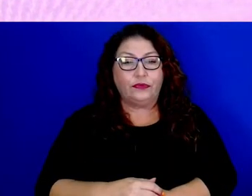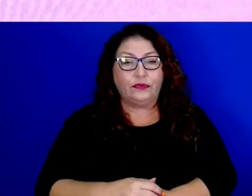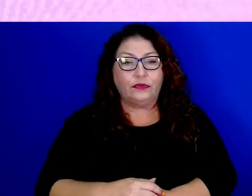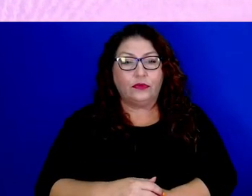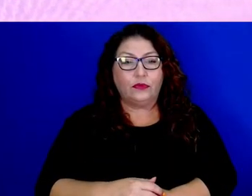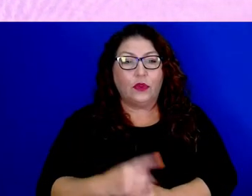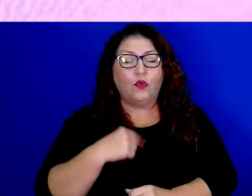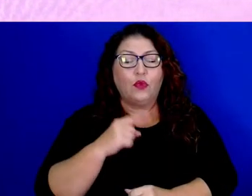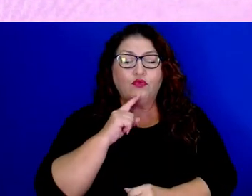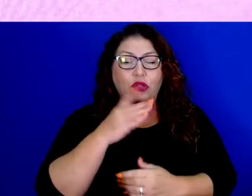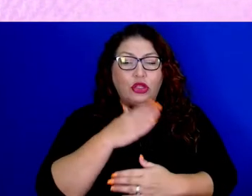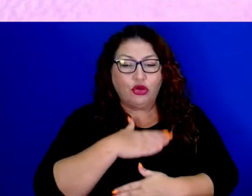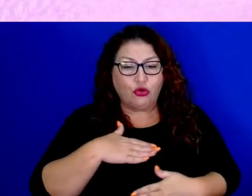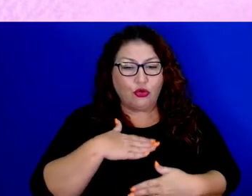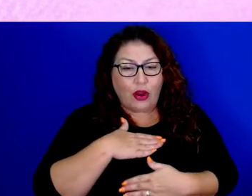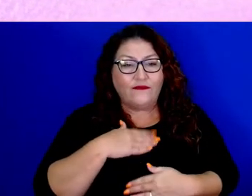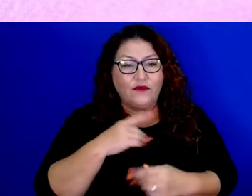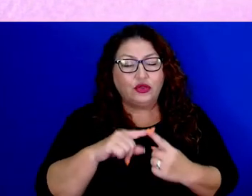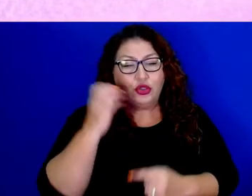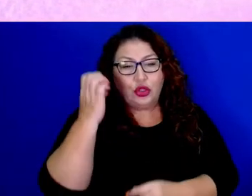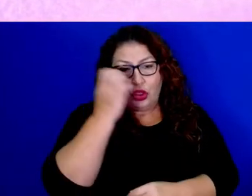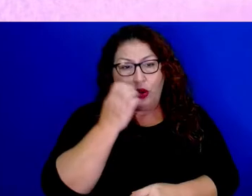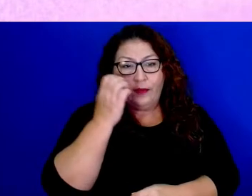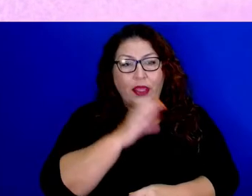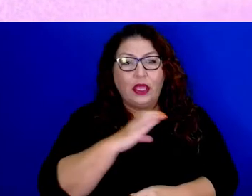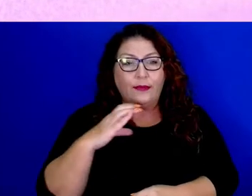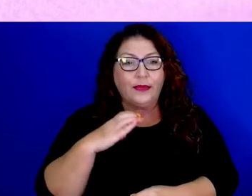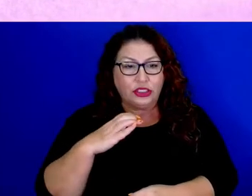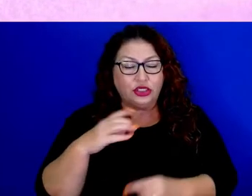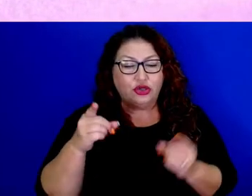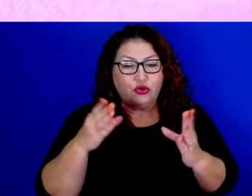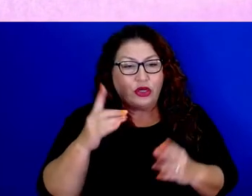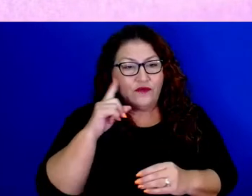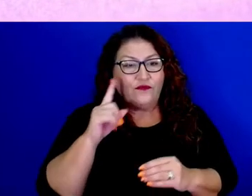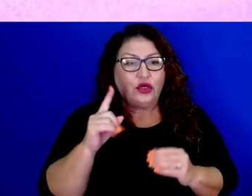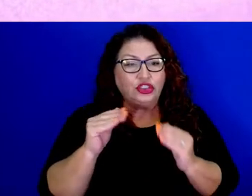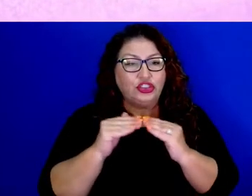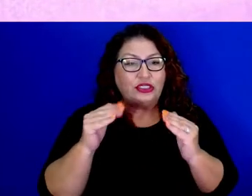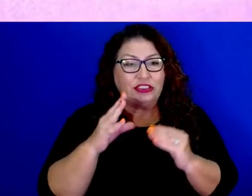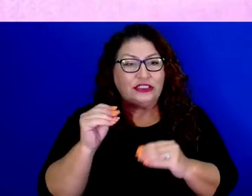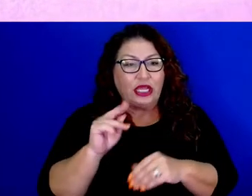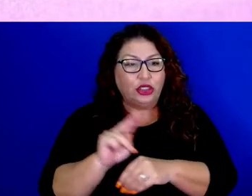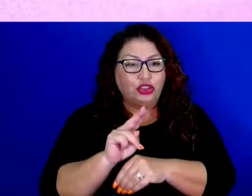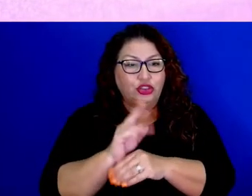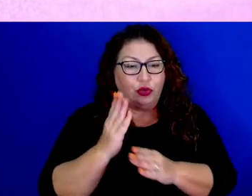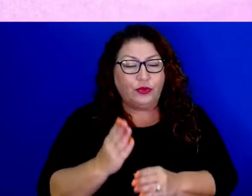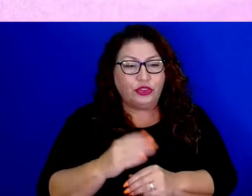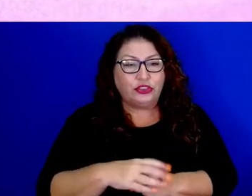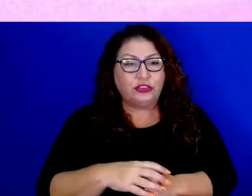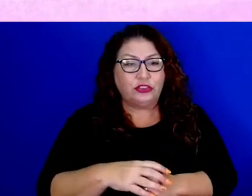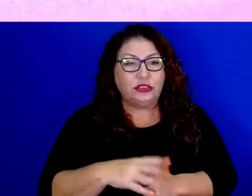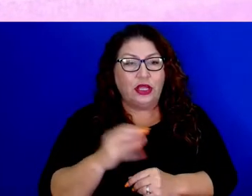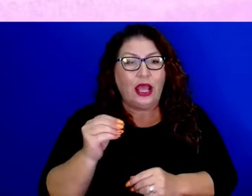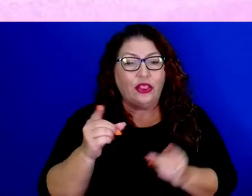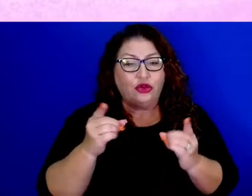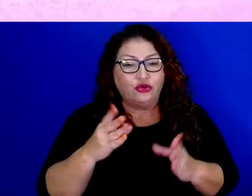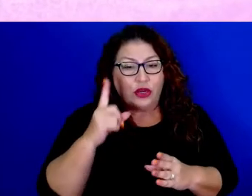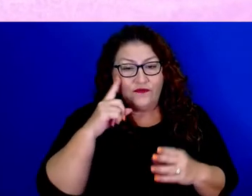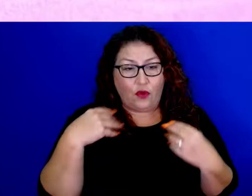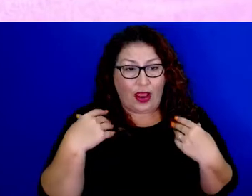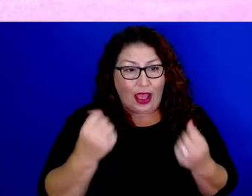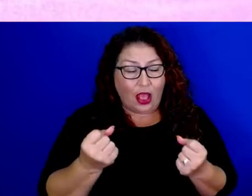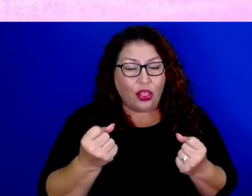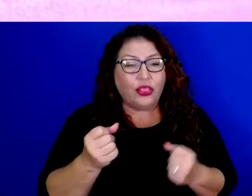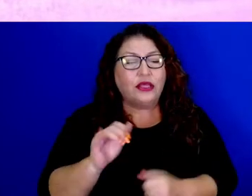to the European Commission's Directorate for Justice and Consumers and the Directorate for Health, as well as the